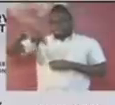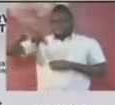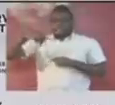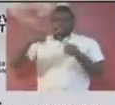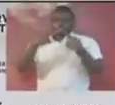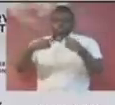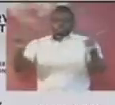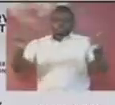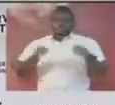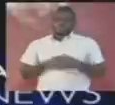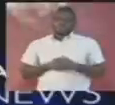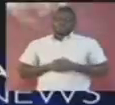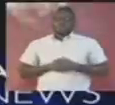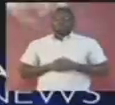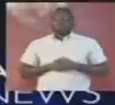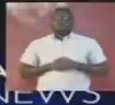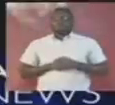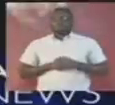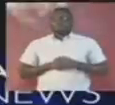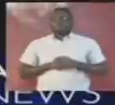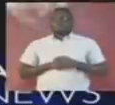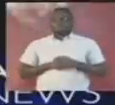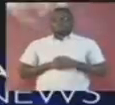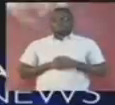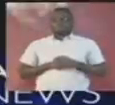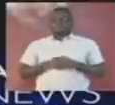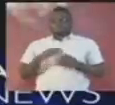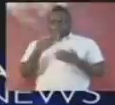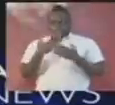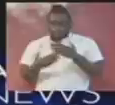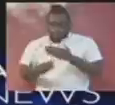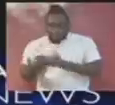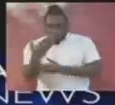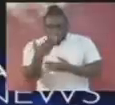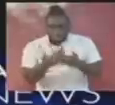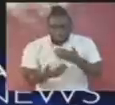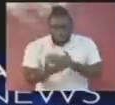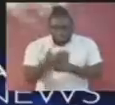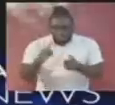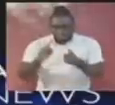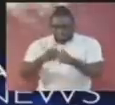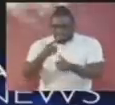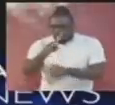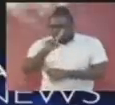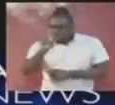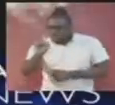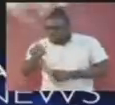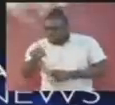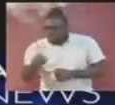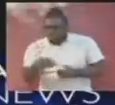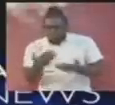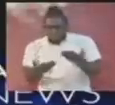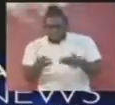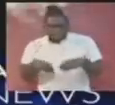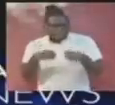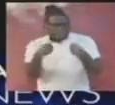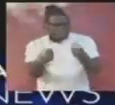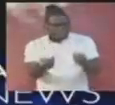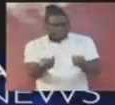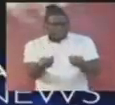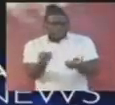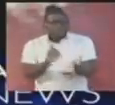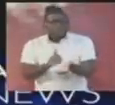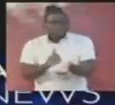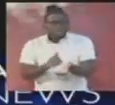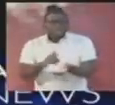Hi, good morning. Priya Bihari, AZPnews.com. My first question, I think maybe for Dr. Alexander. Dr. Alexander,